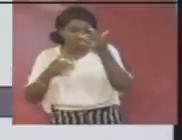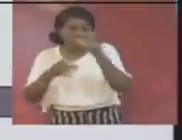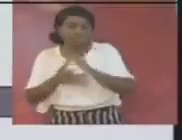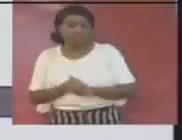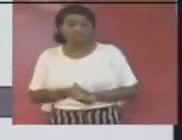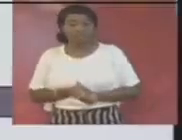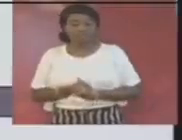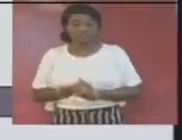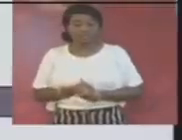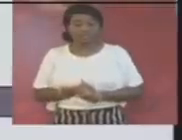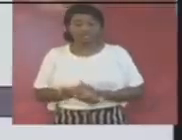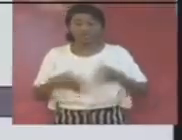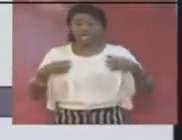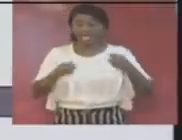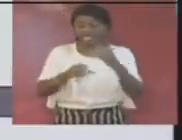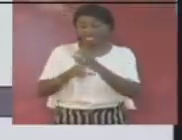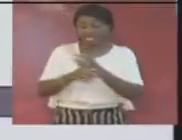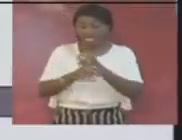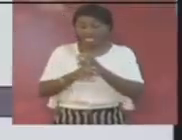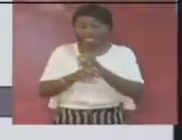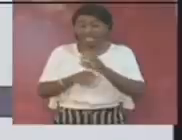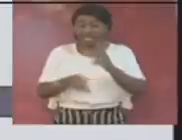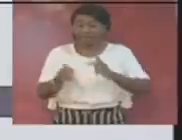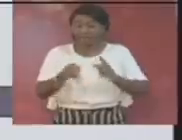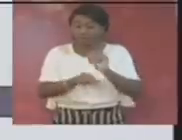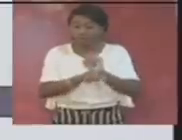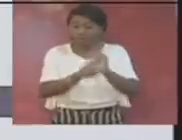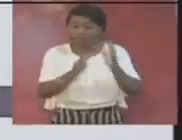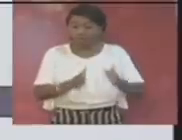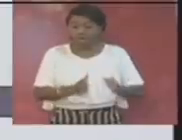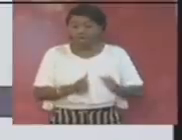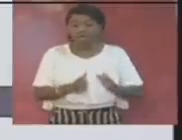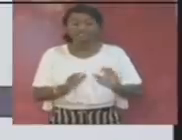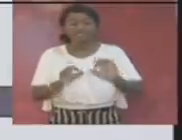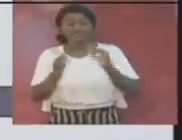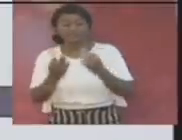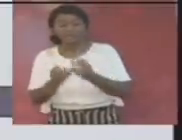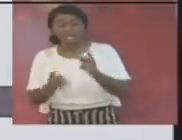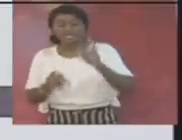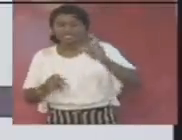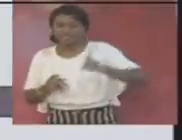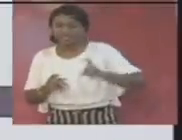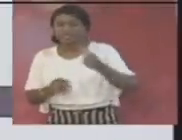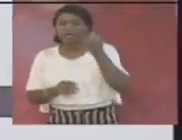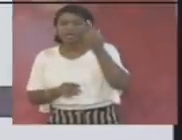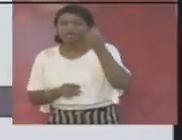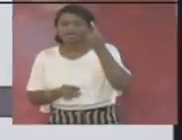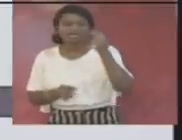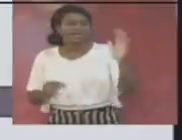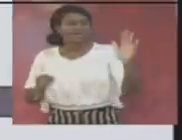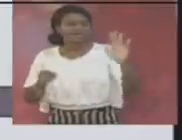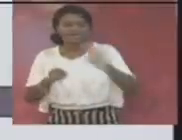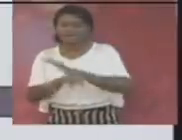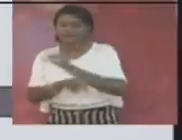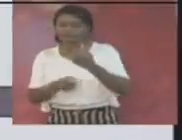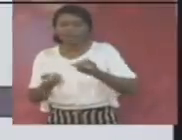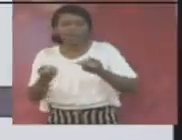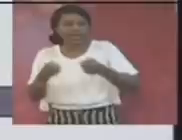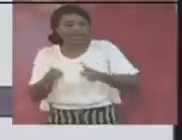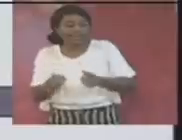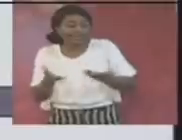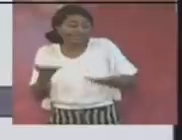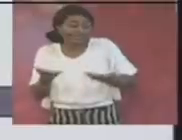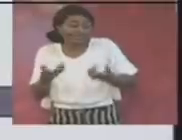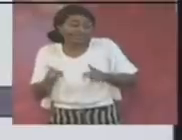families, healthcare professions, and the population as a whole need realistic expectations about what may happen next. So